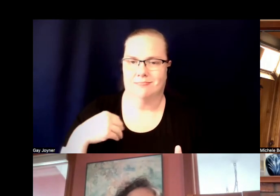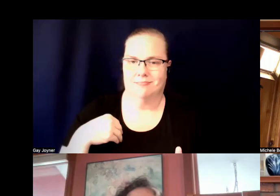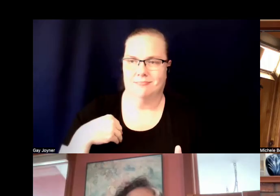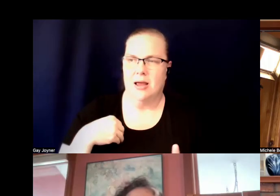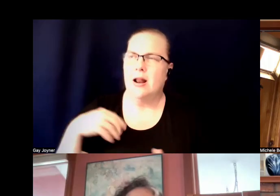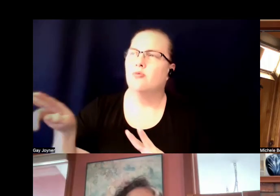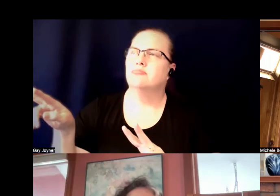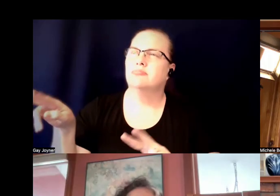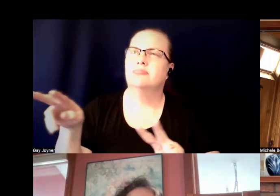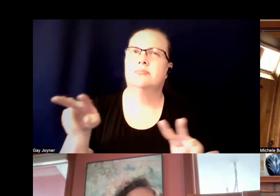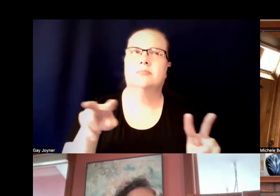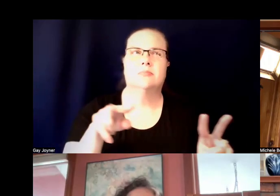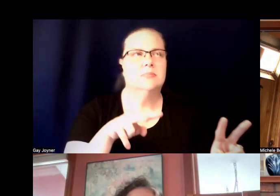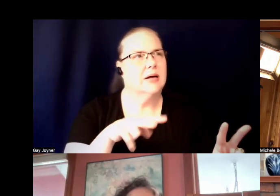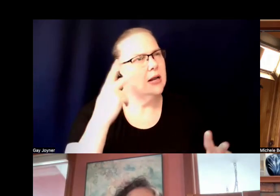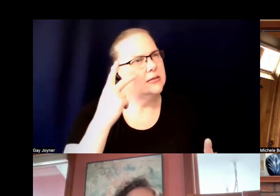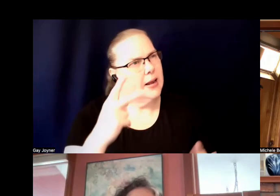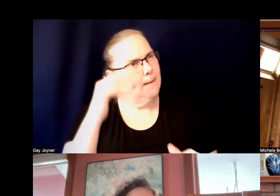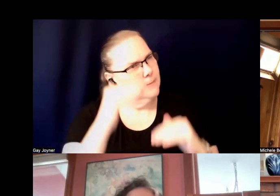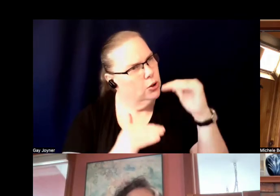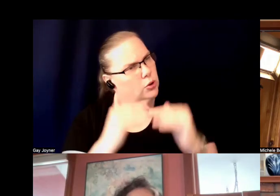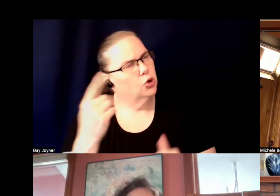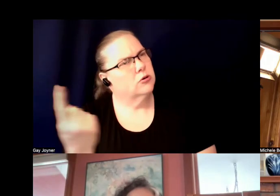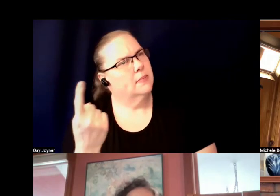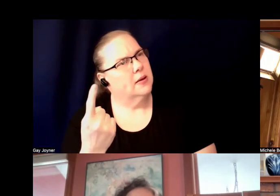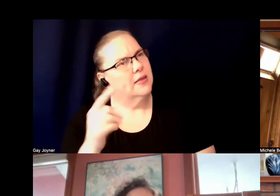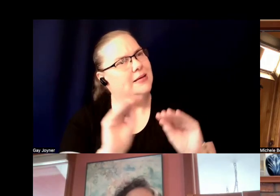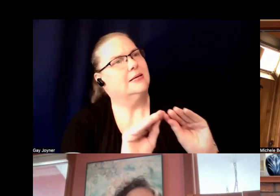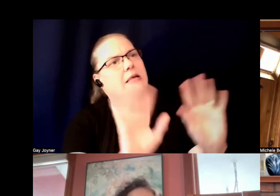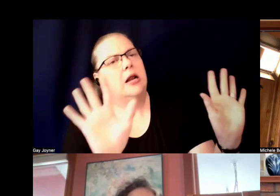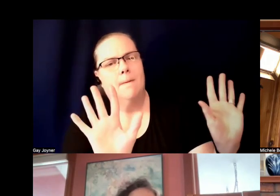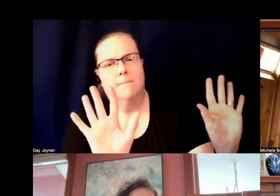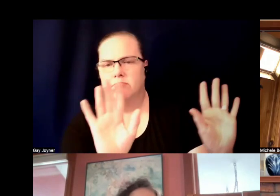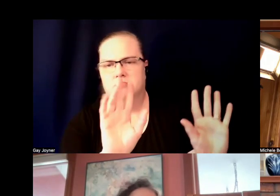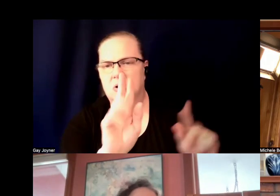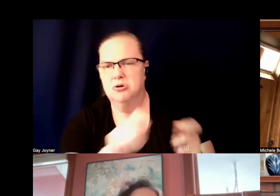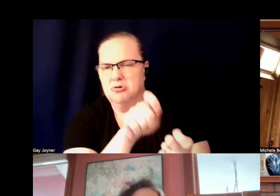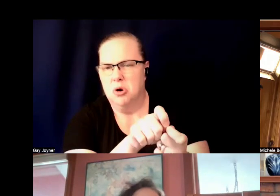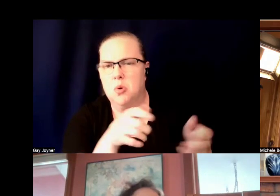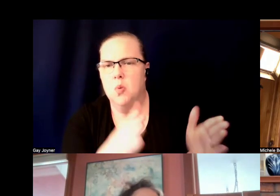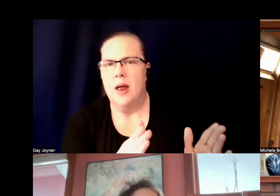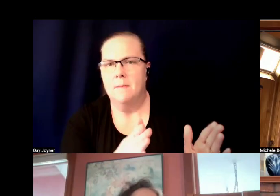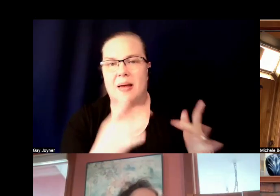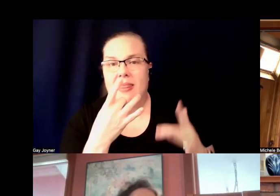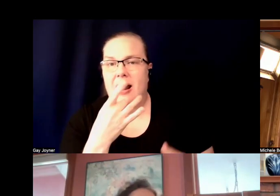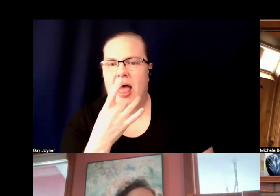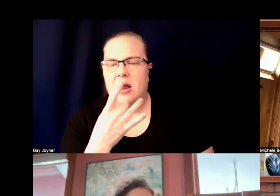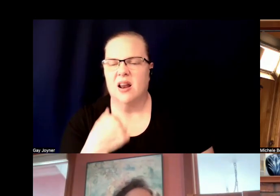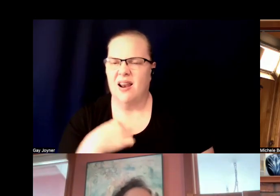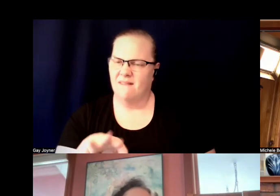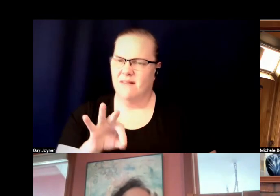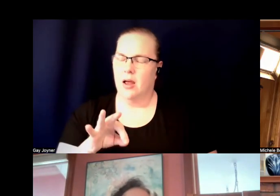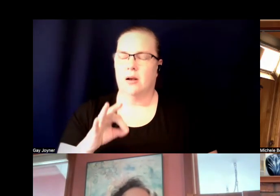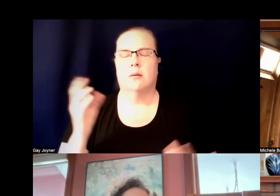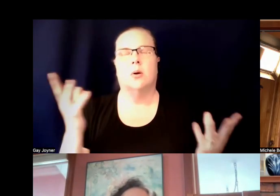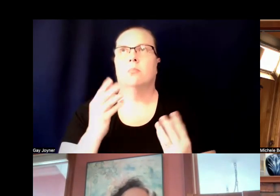see that a building or something that is lit up a certain way by the light that I just find beautiful. It's